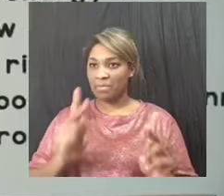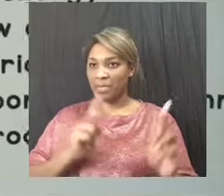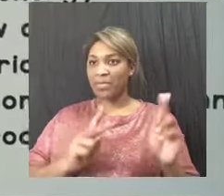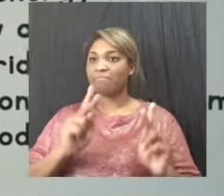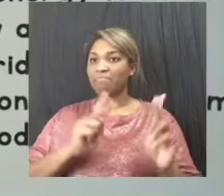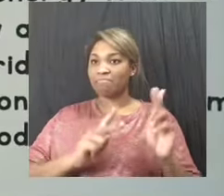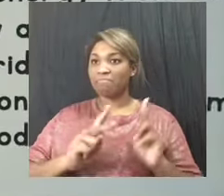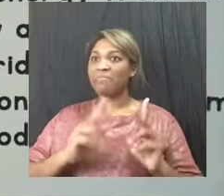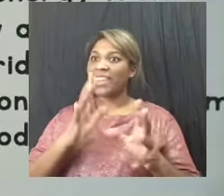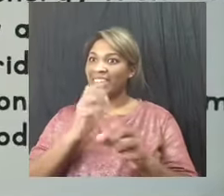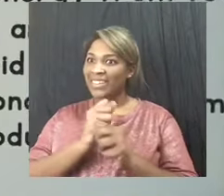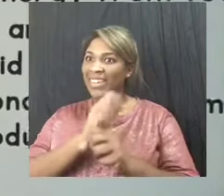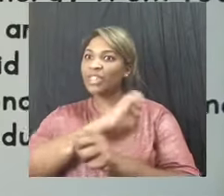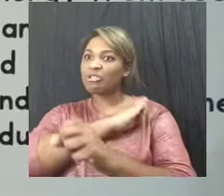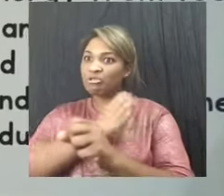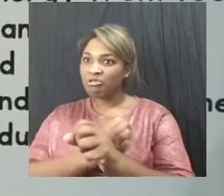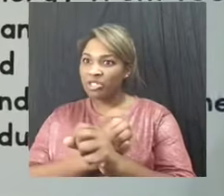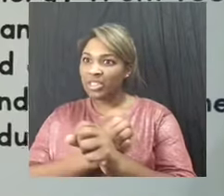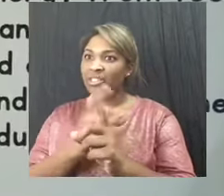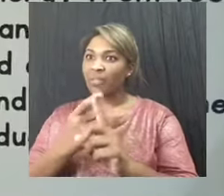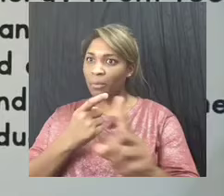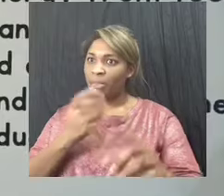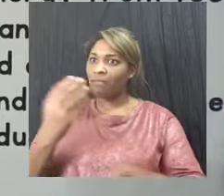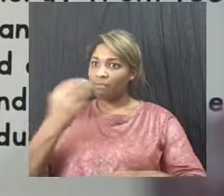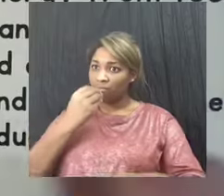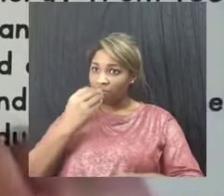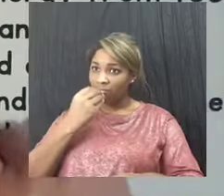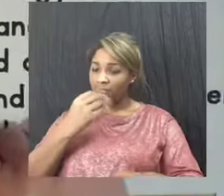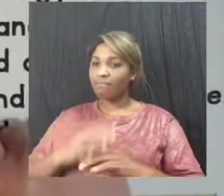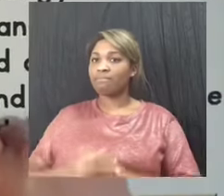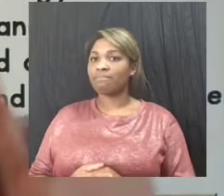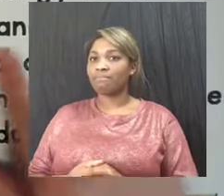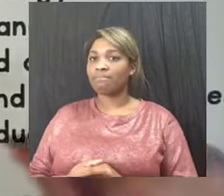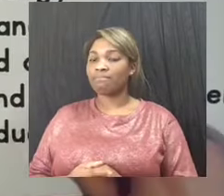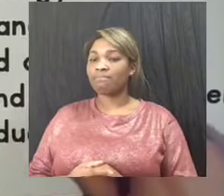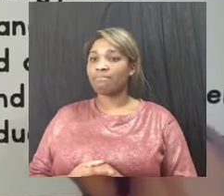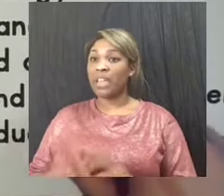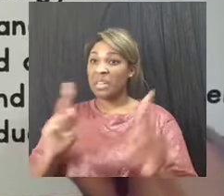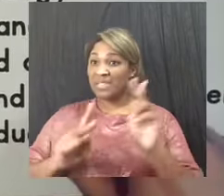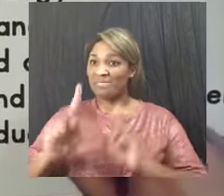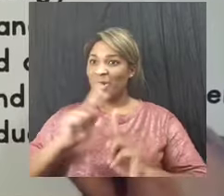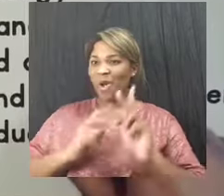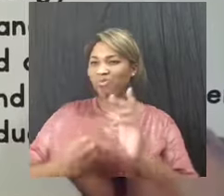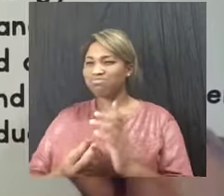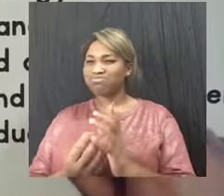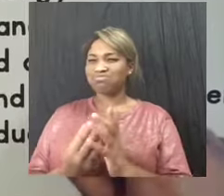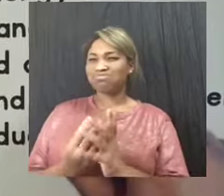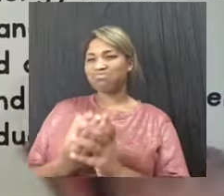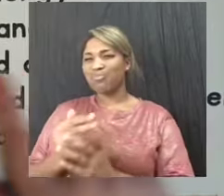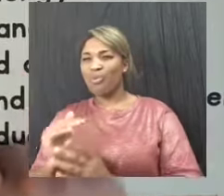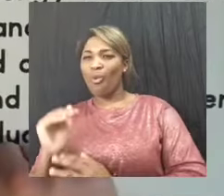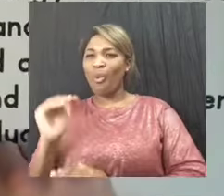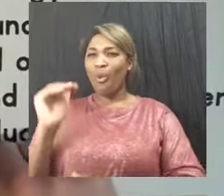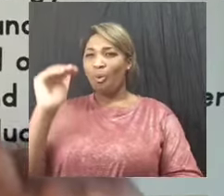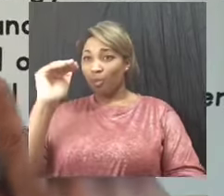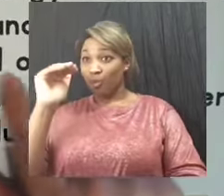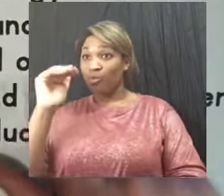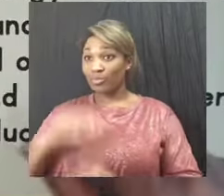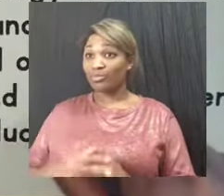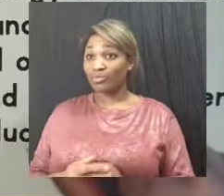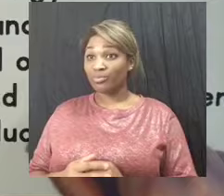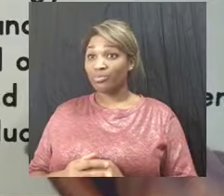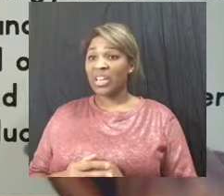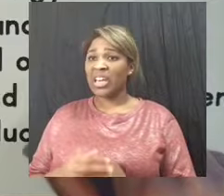yes, they get energy from food. People grow and develop. People get rid